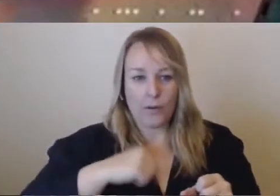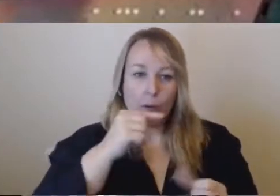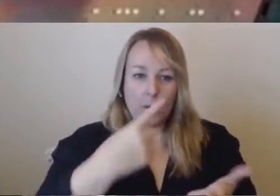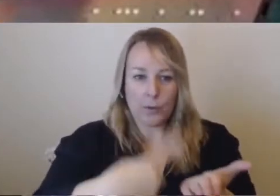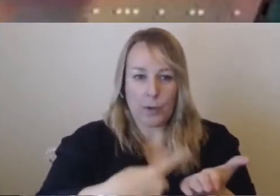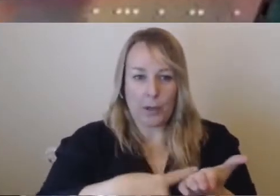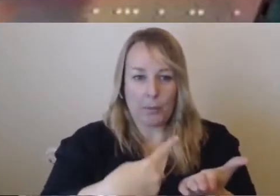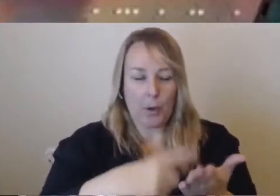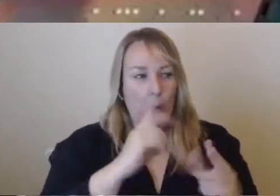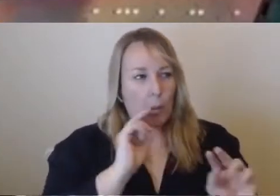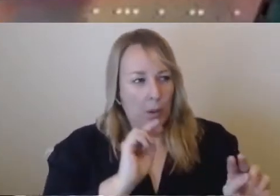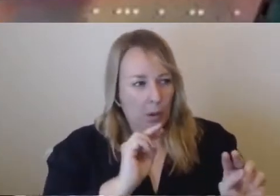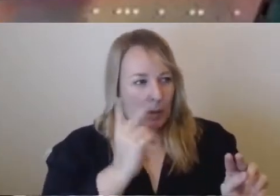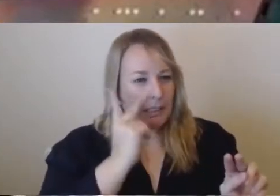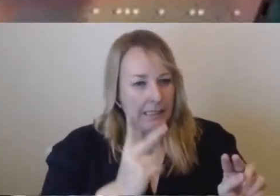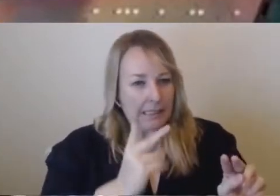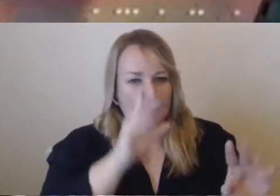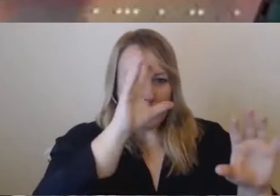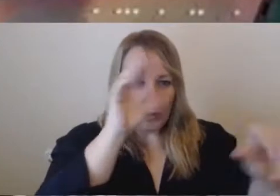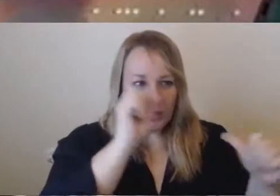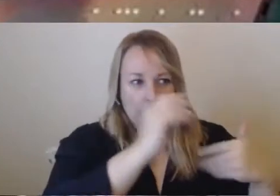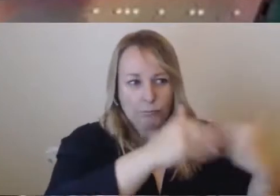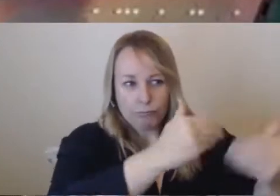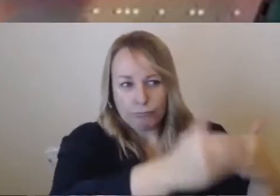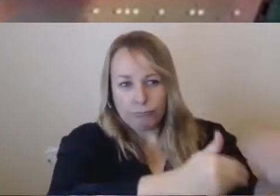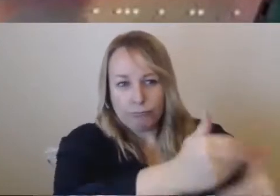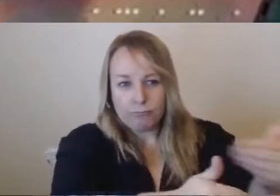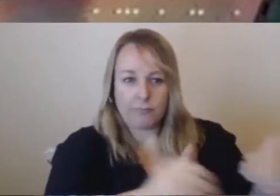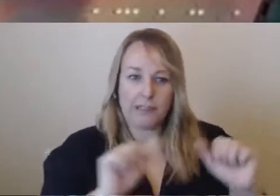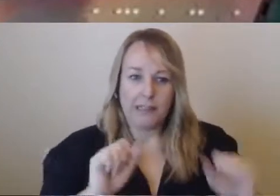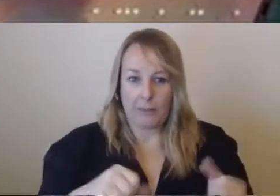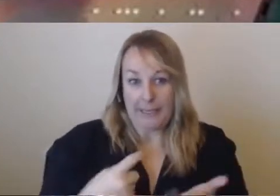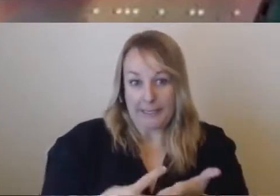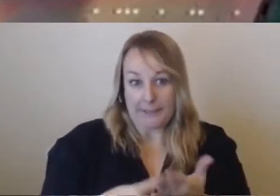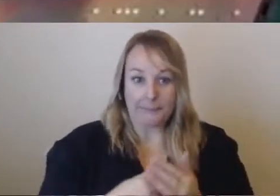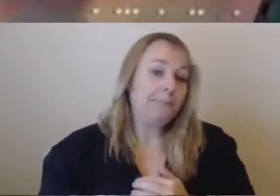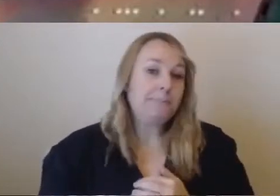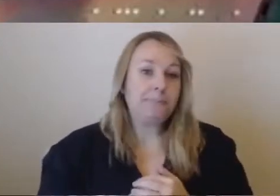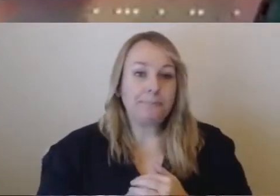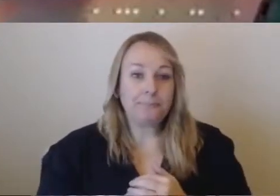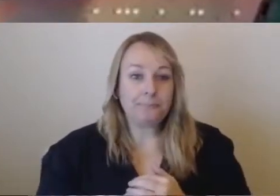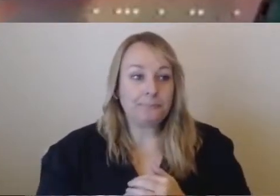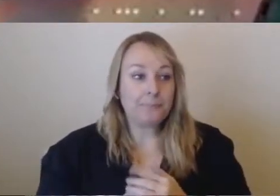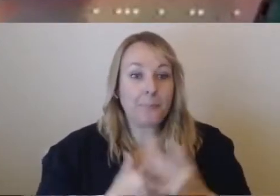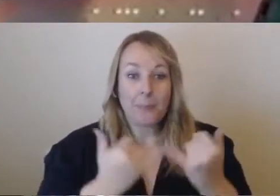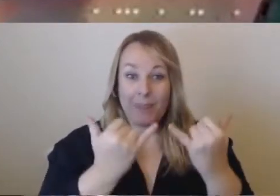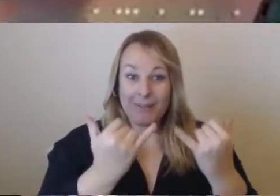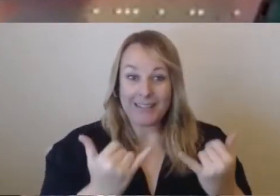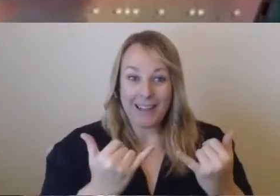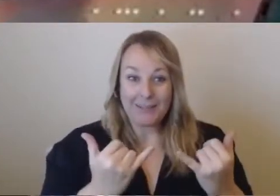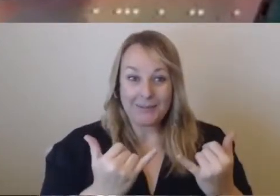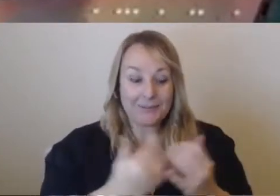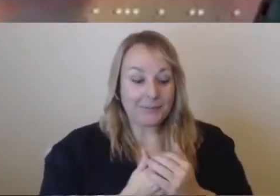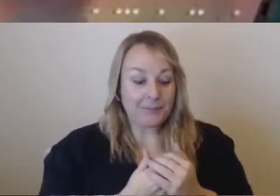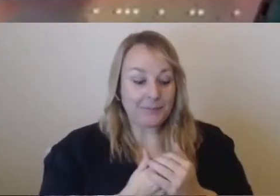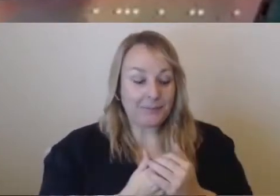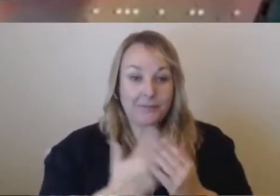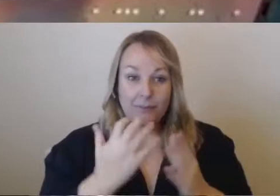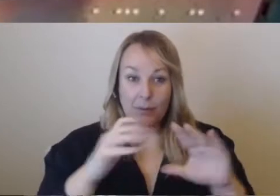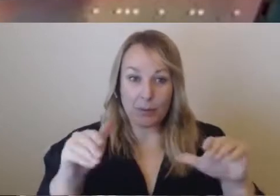that administration. So what I'd like to do now is